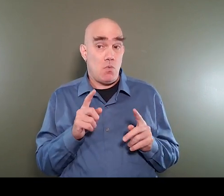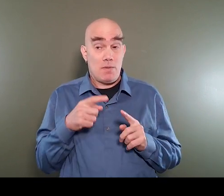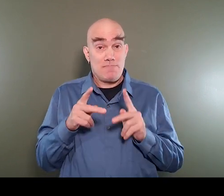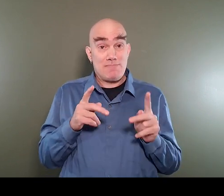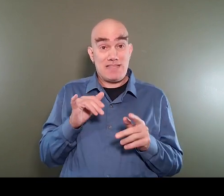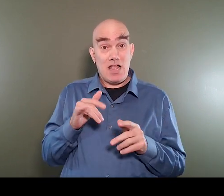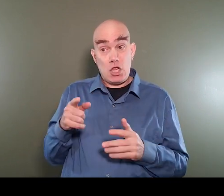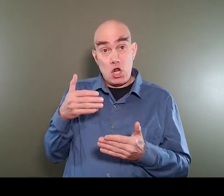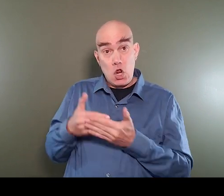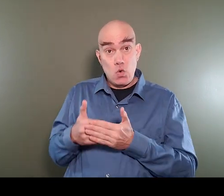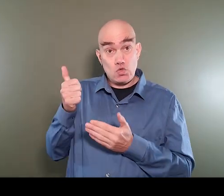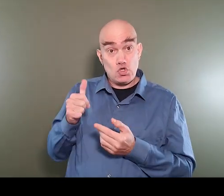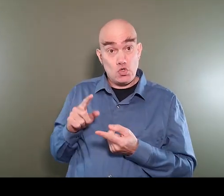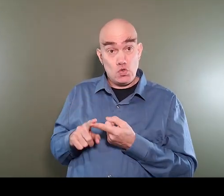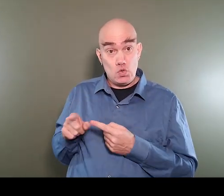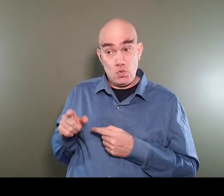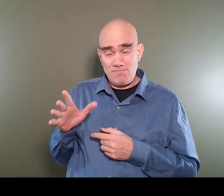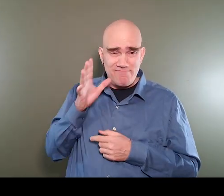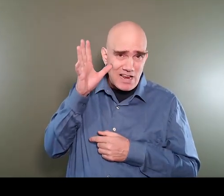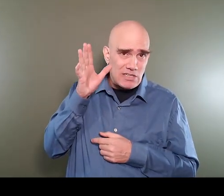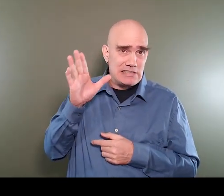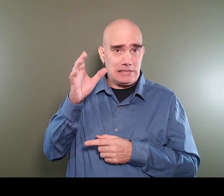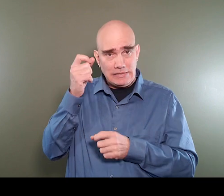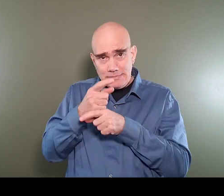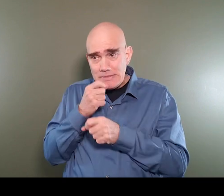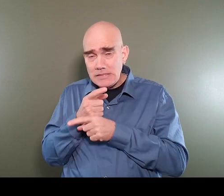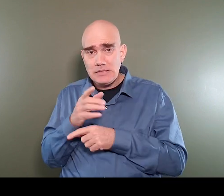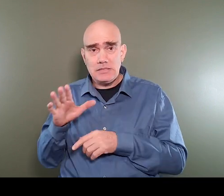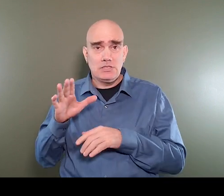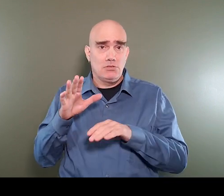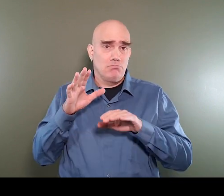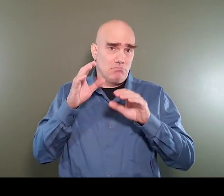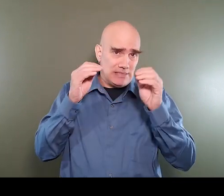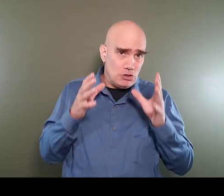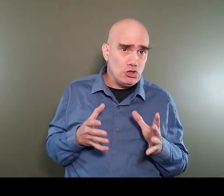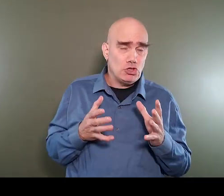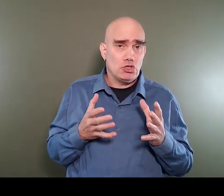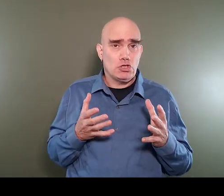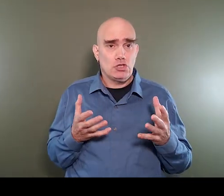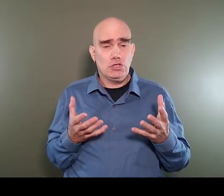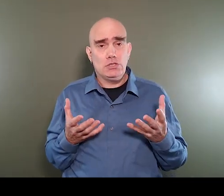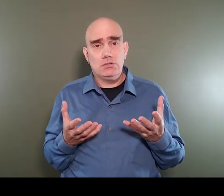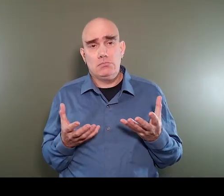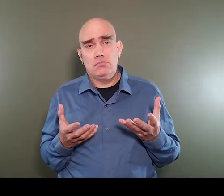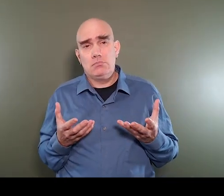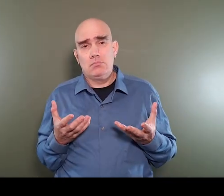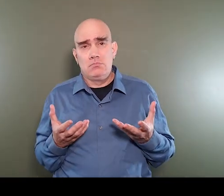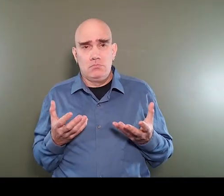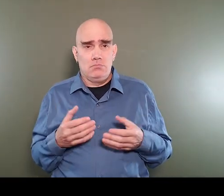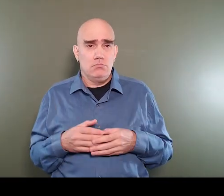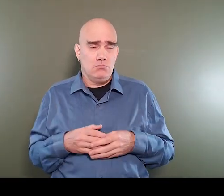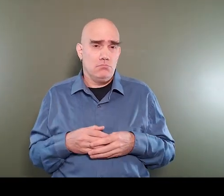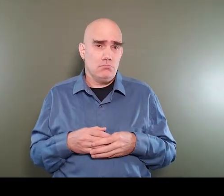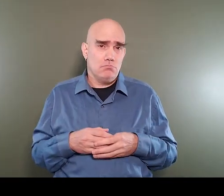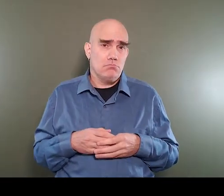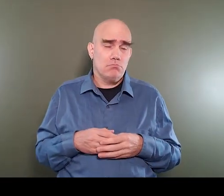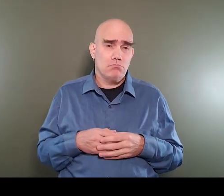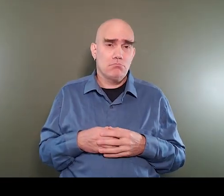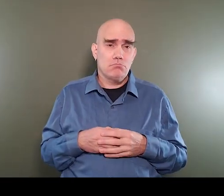the people that they're closest to, their parents, their siblings,